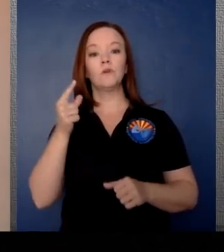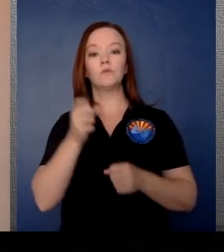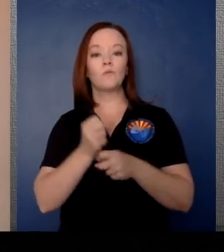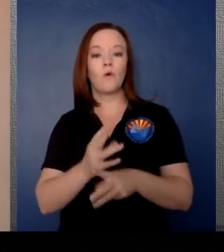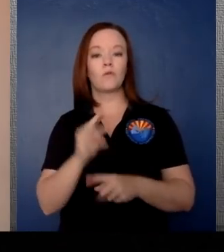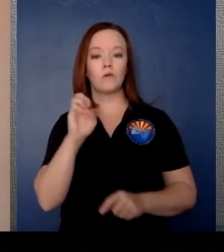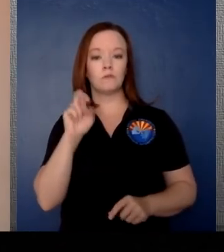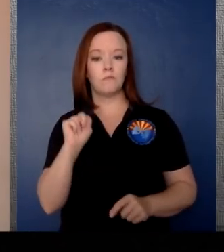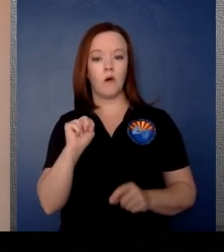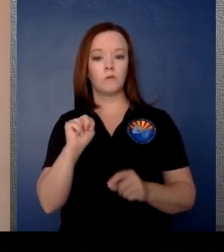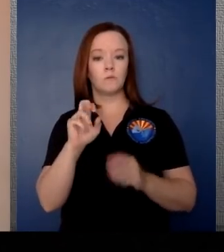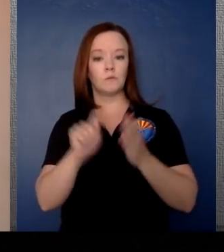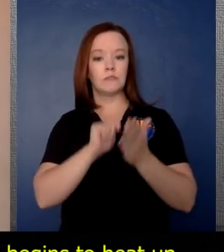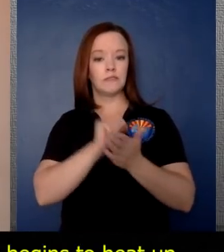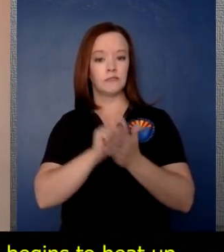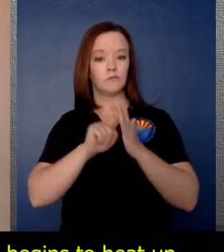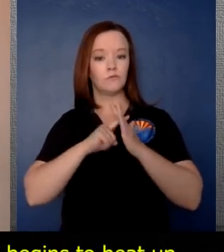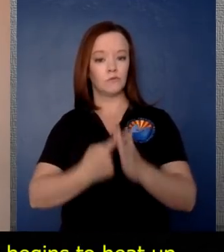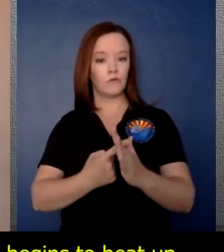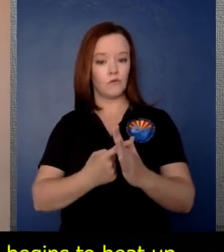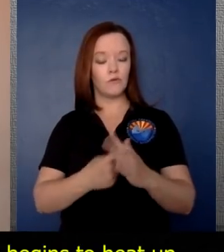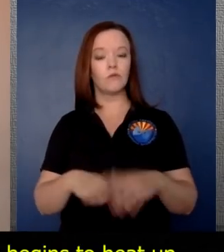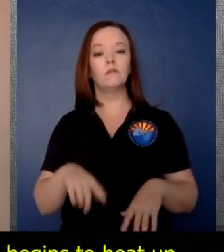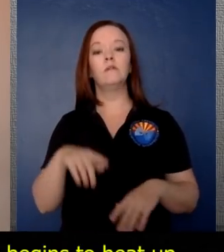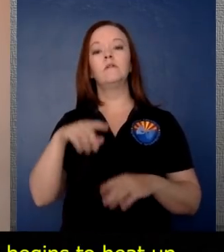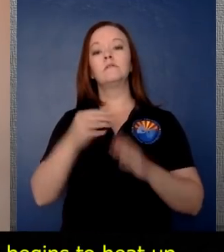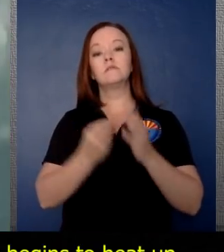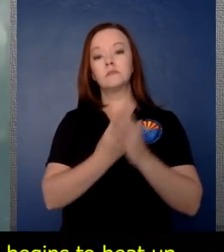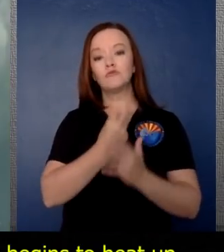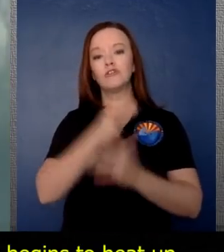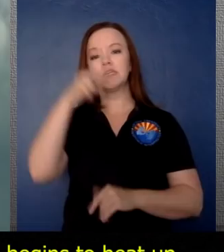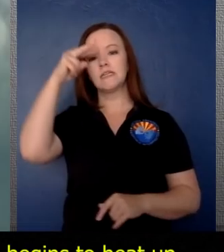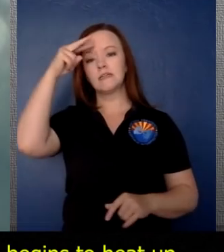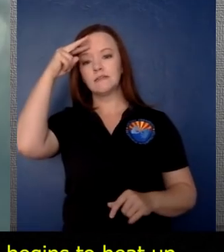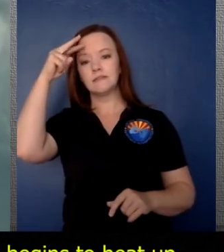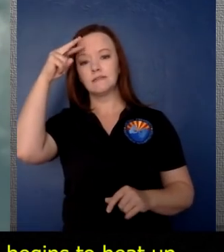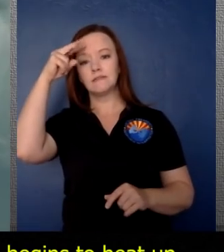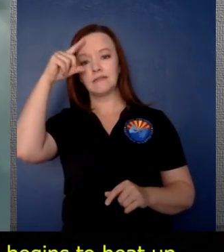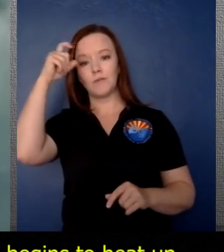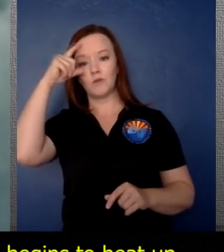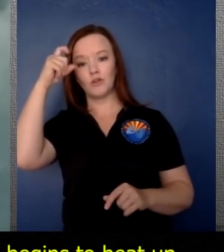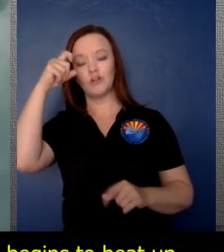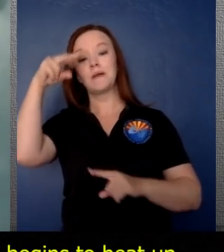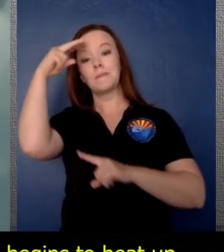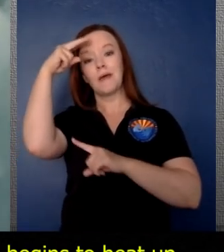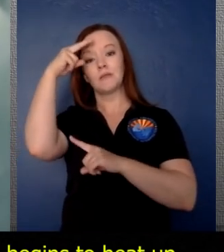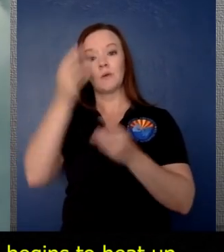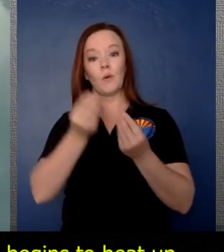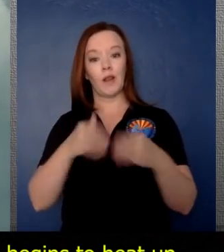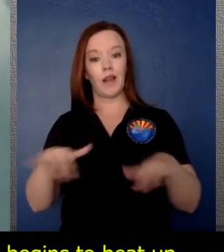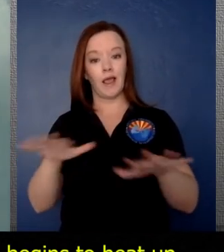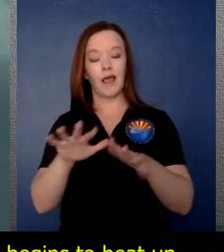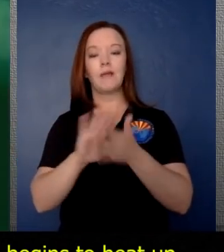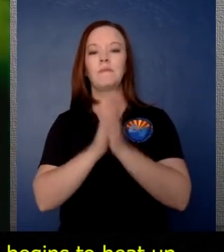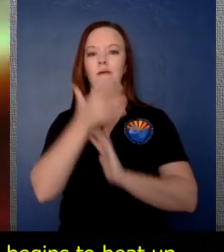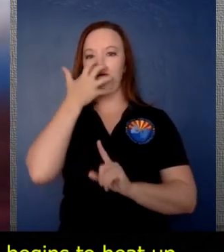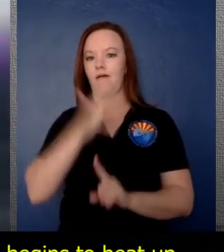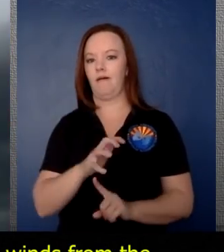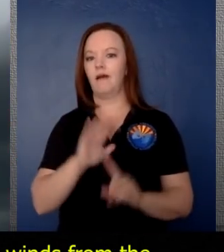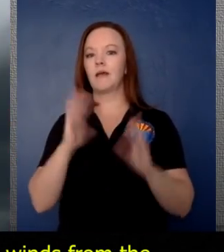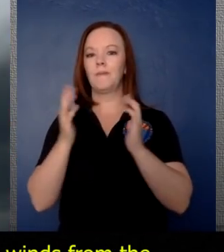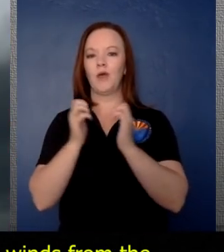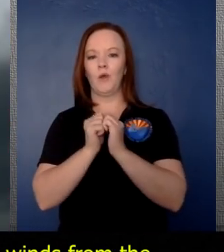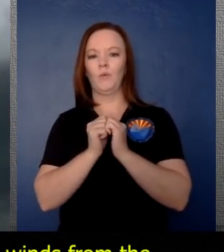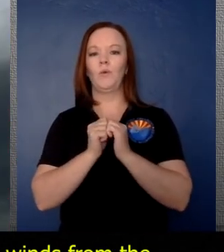monsoon season to initiate? During the late spring and early summer, the landmass of Mexico begins to heat up faster than the adjacent ocean.